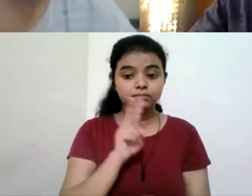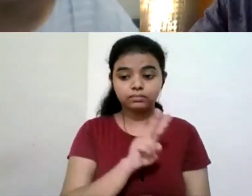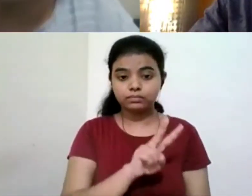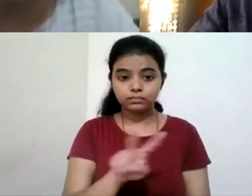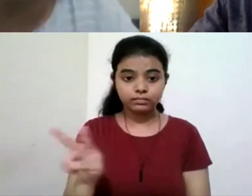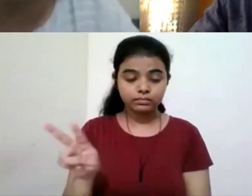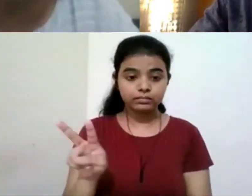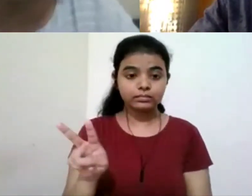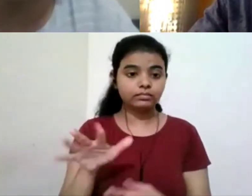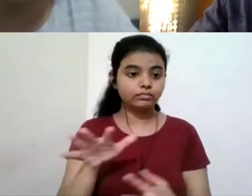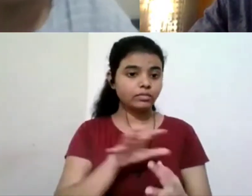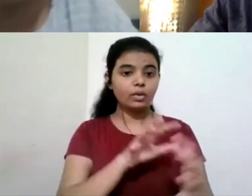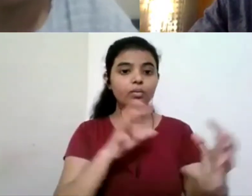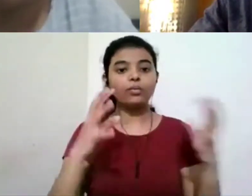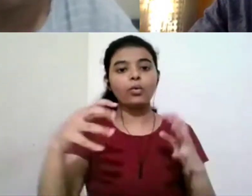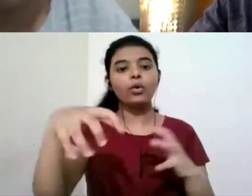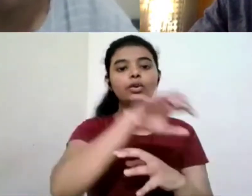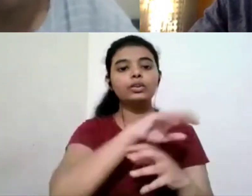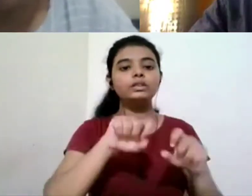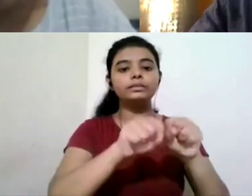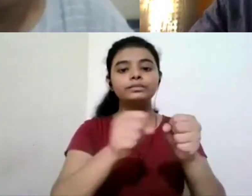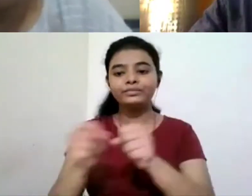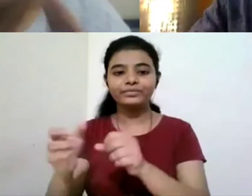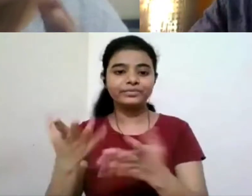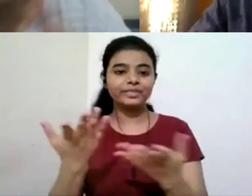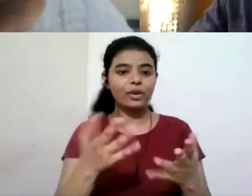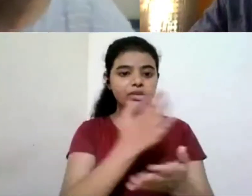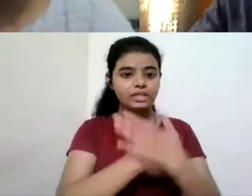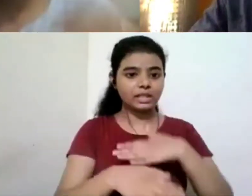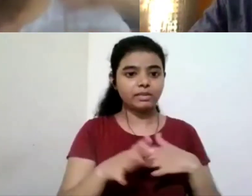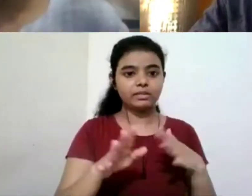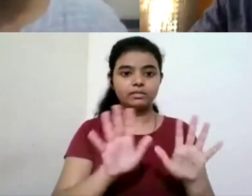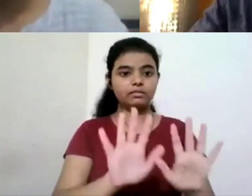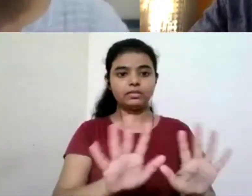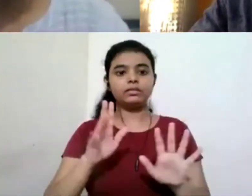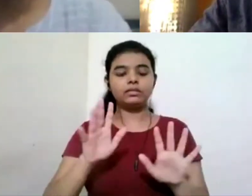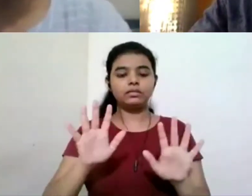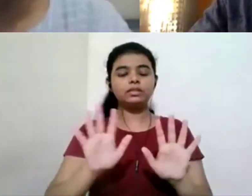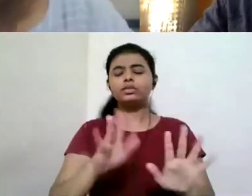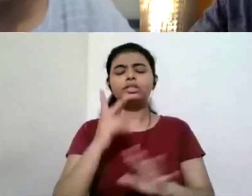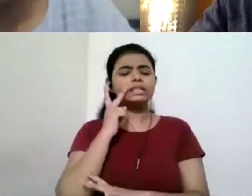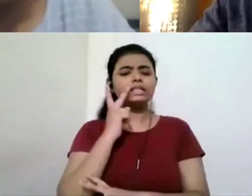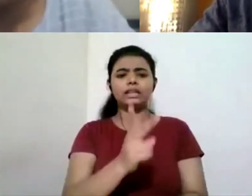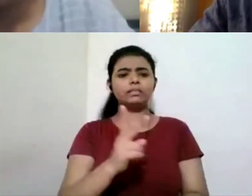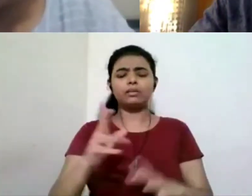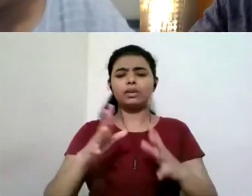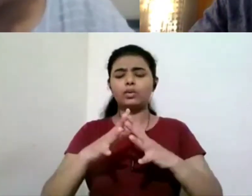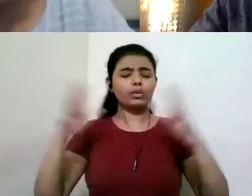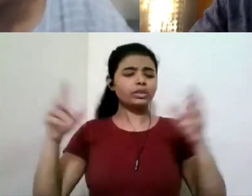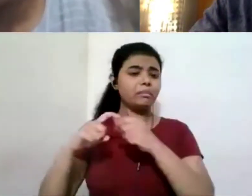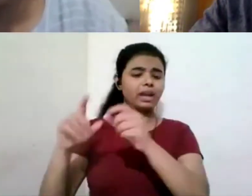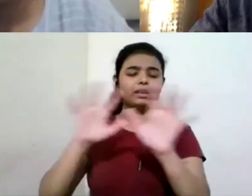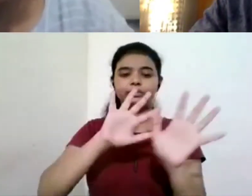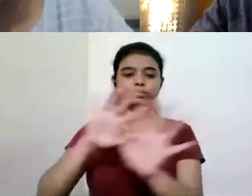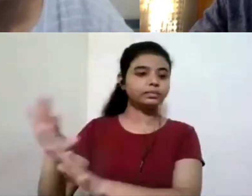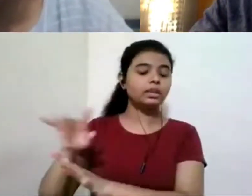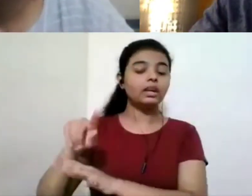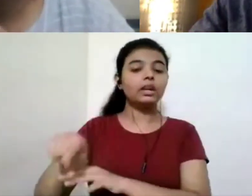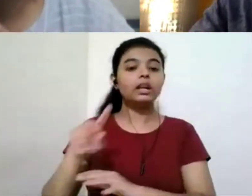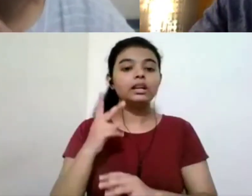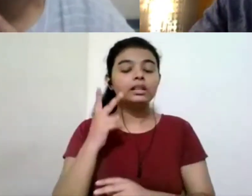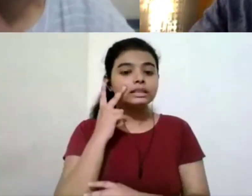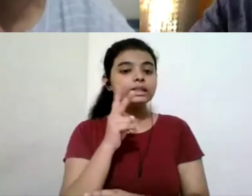or the world of impairments, just stay there, not talk about the larger questions that I'm speaking about, and just stay